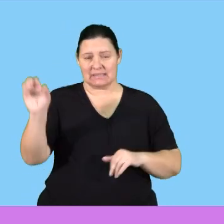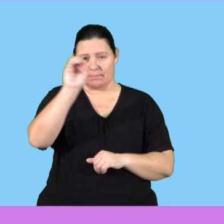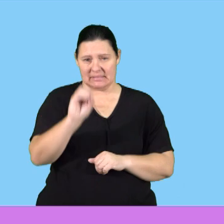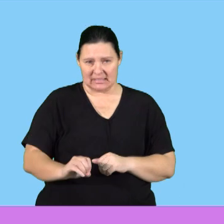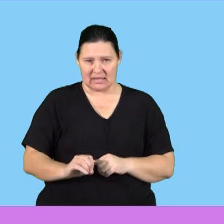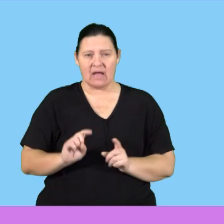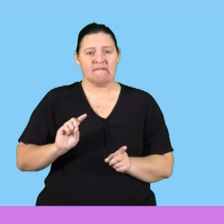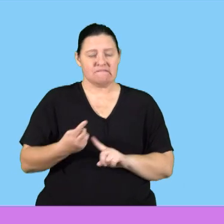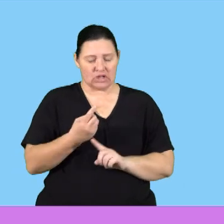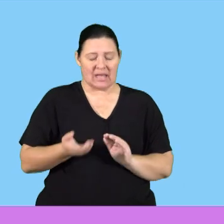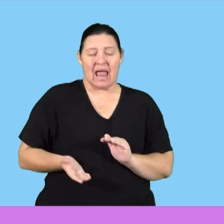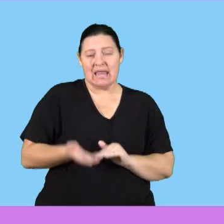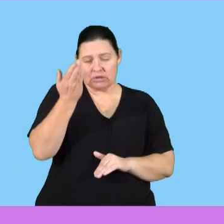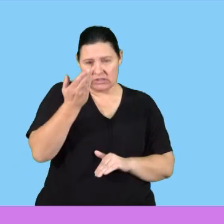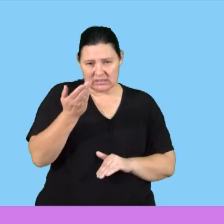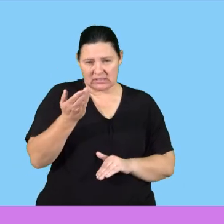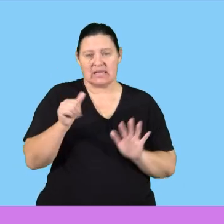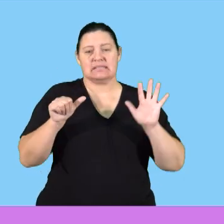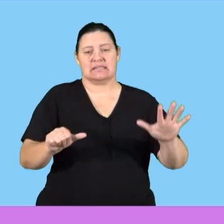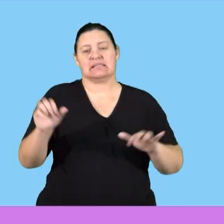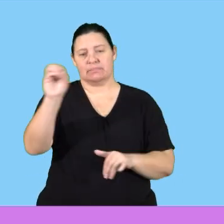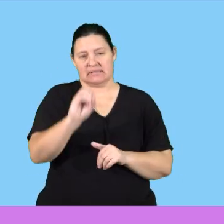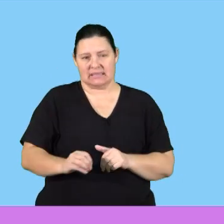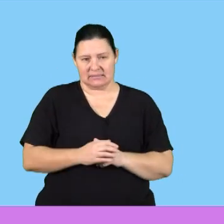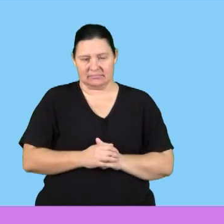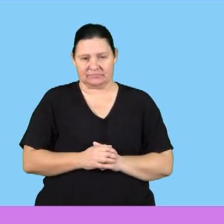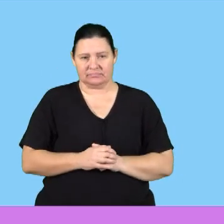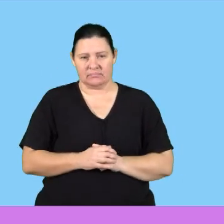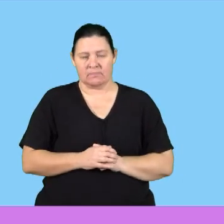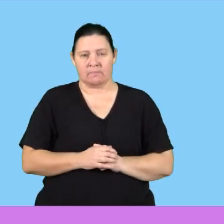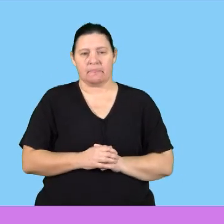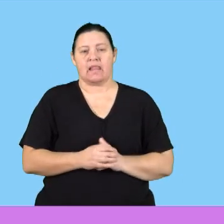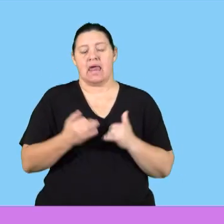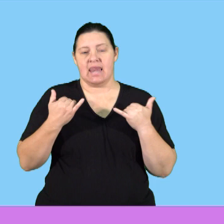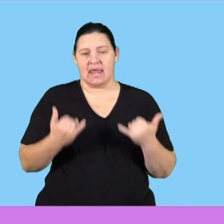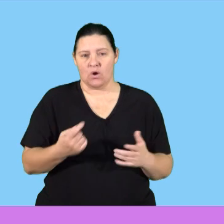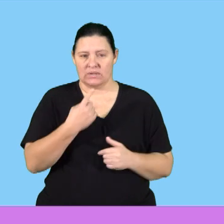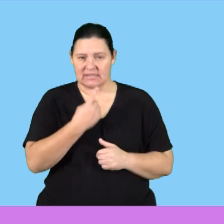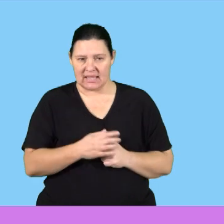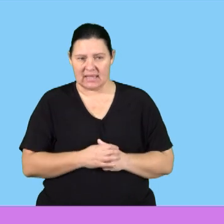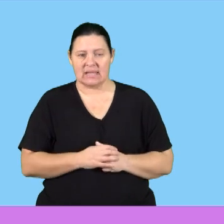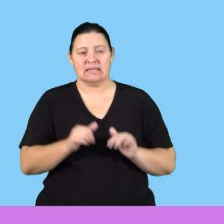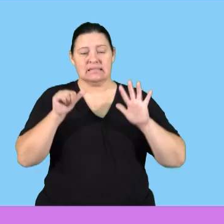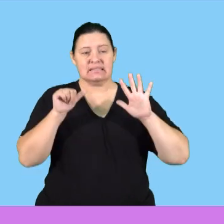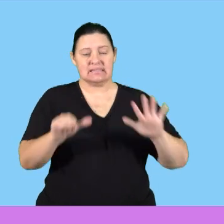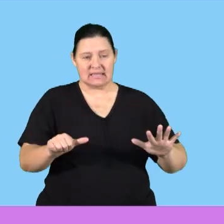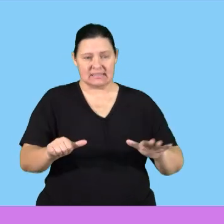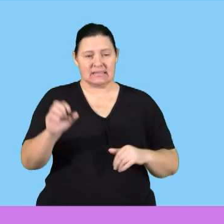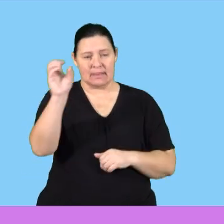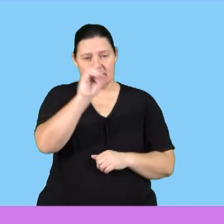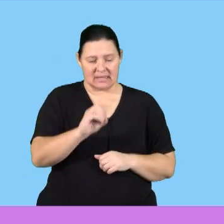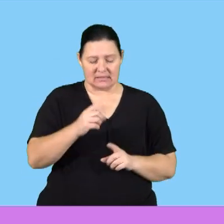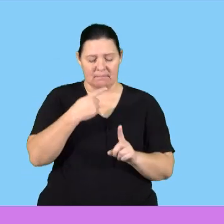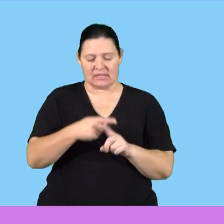by 6%. We must first increase this amount by 6%. So now we are going to say